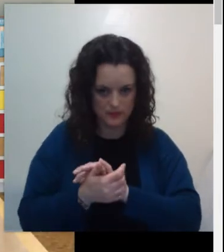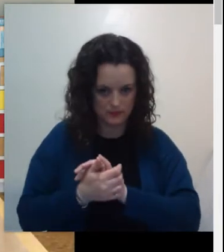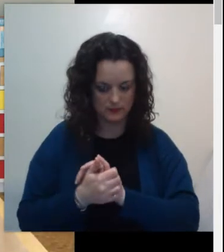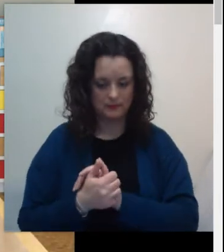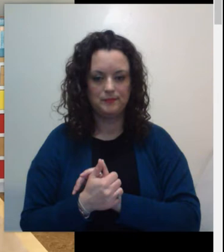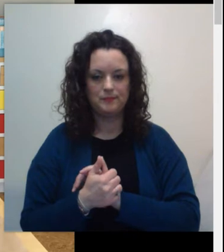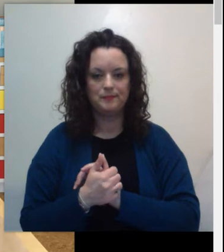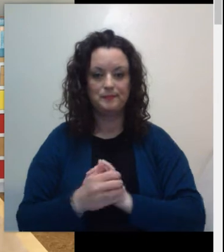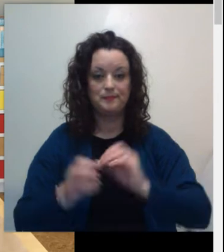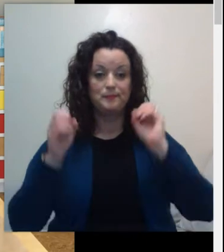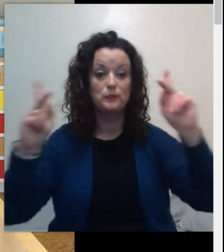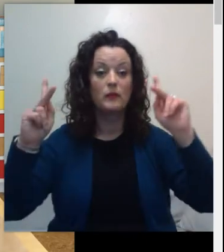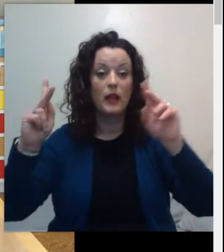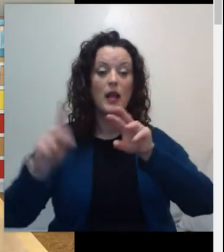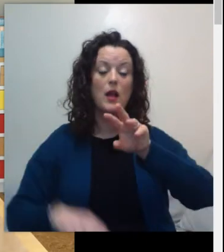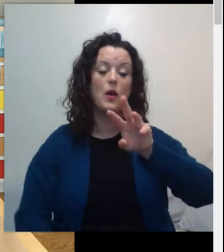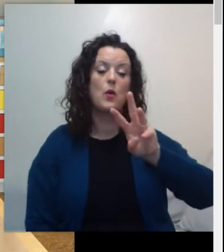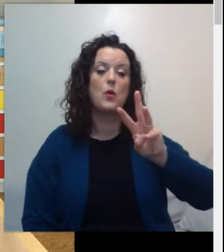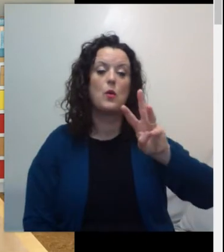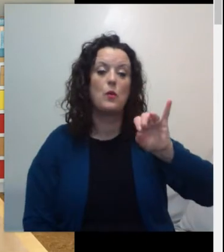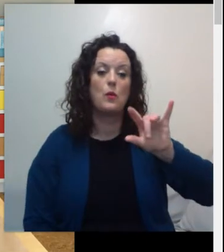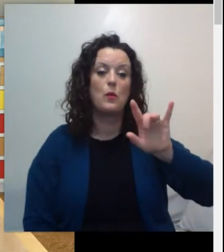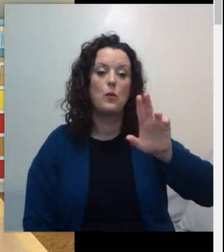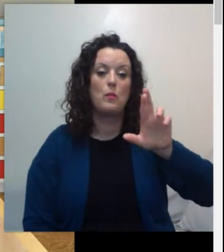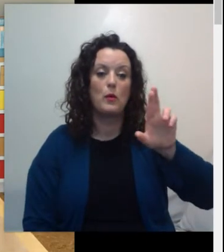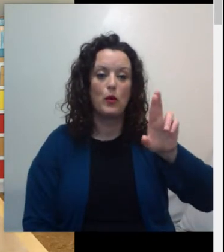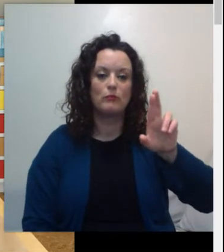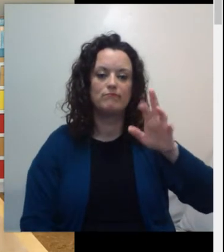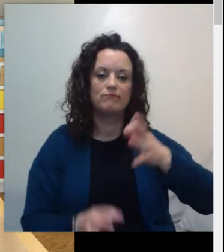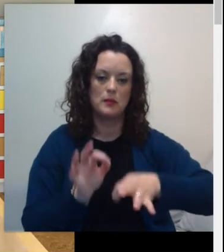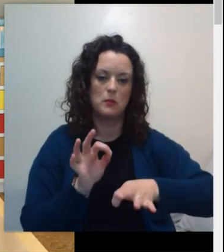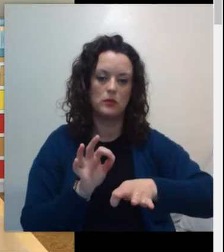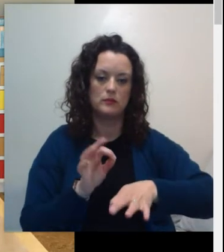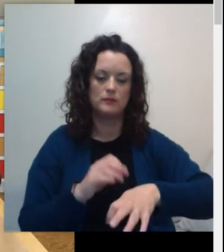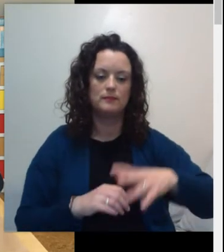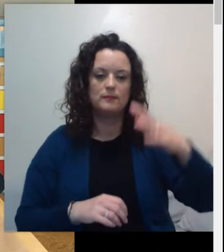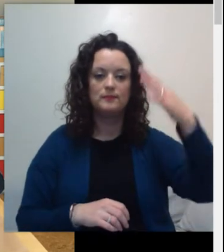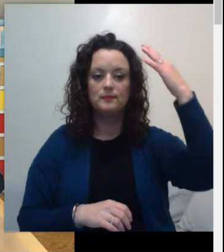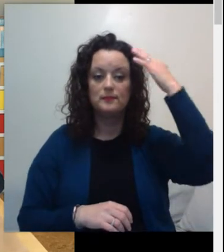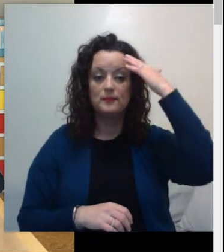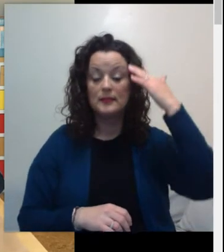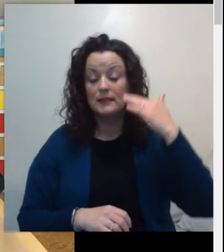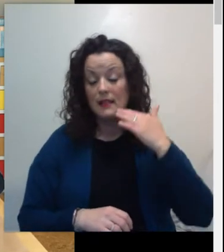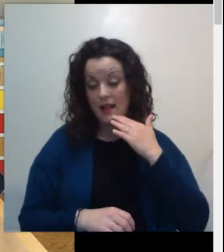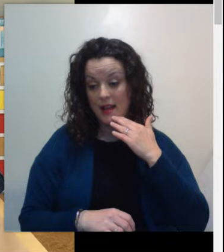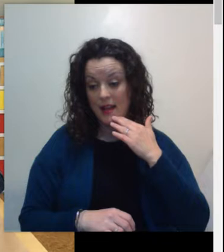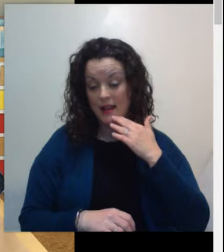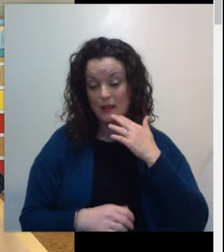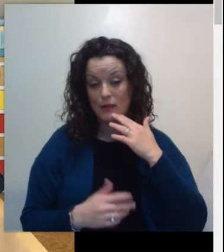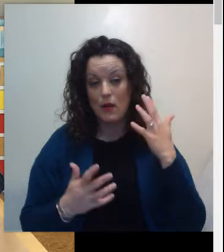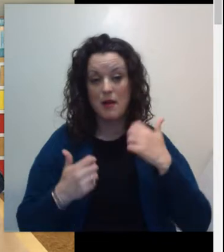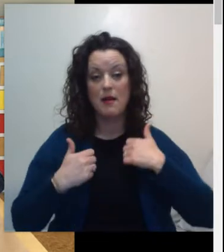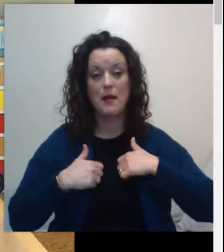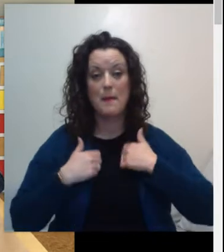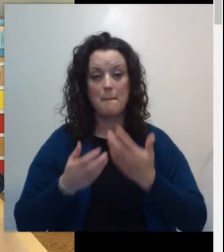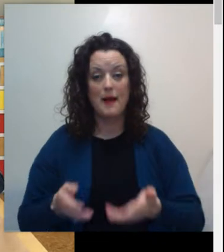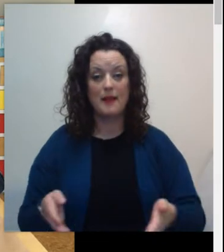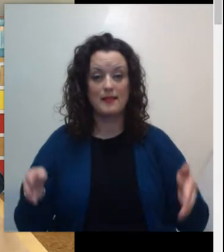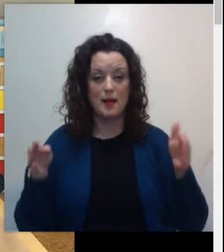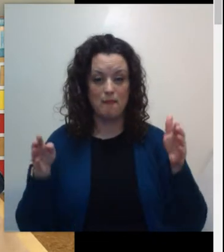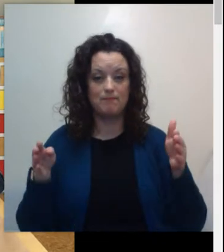Alright, Wilbur is pretty simple. His head is a bathtub from the